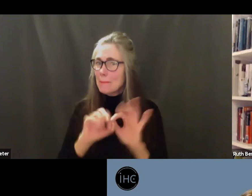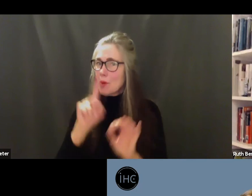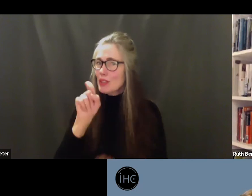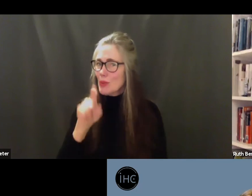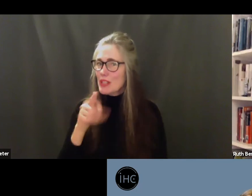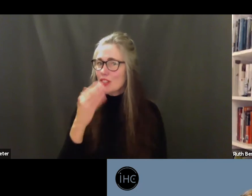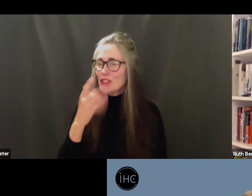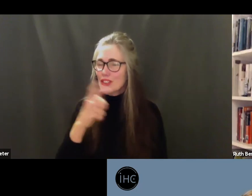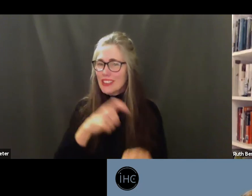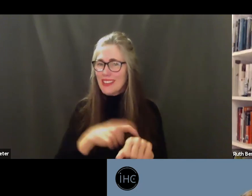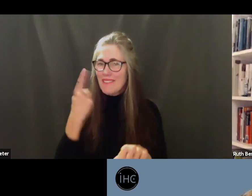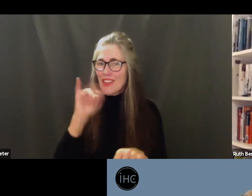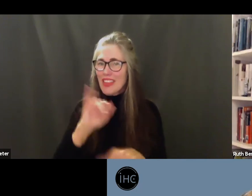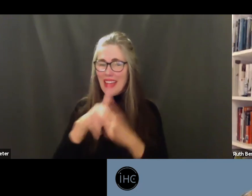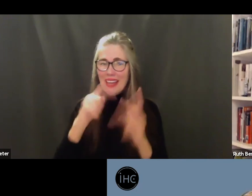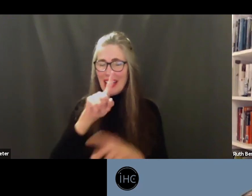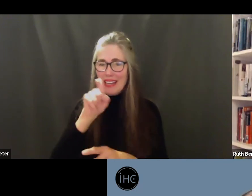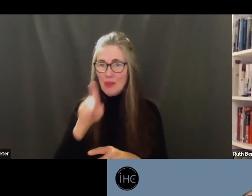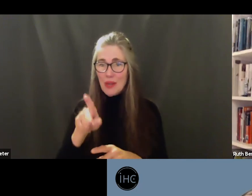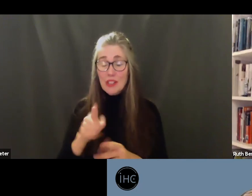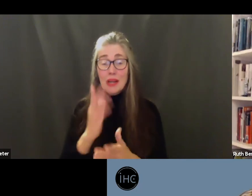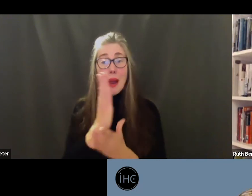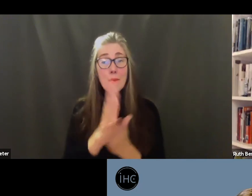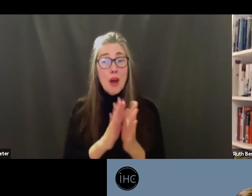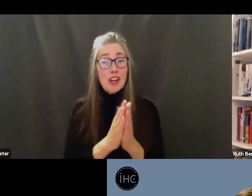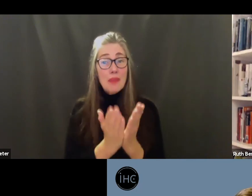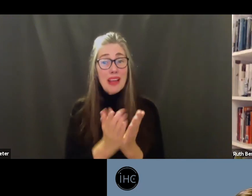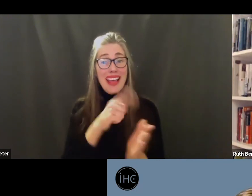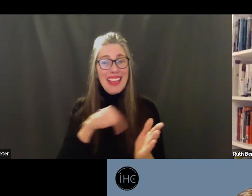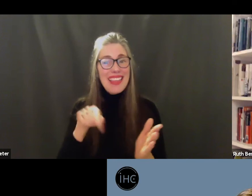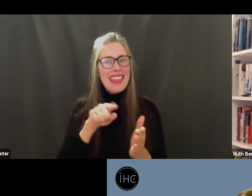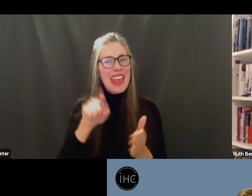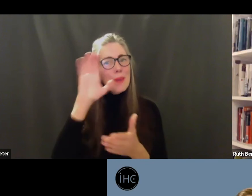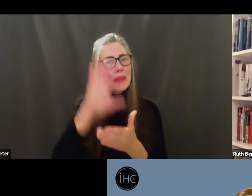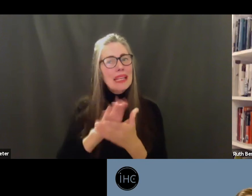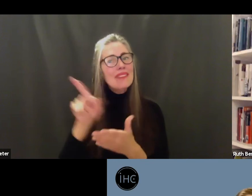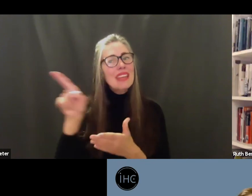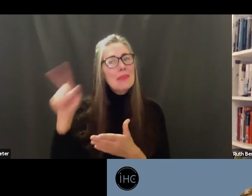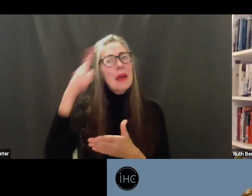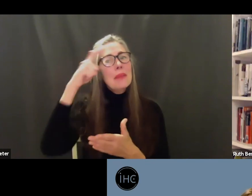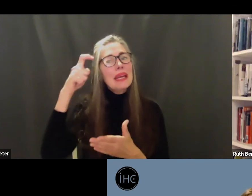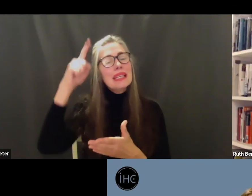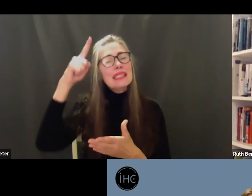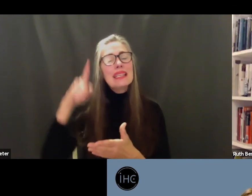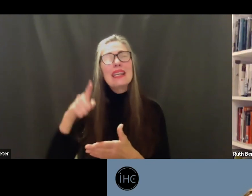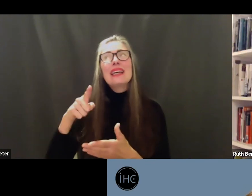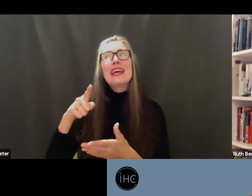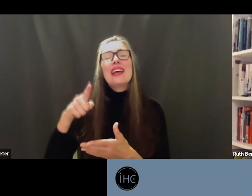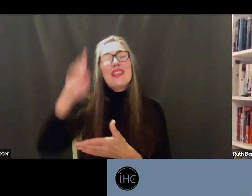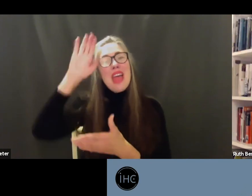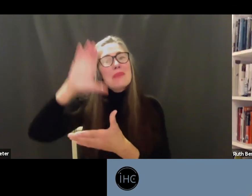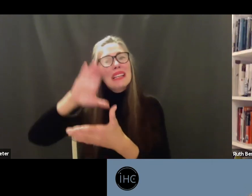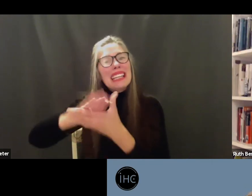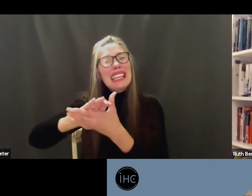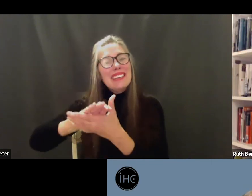a formulation, a sentence in my book that they believe him because they believe in him. So